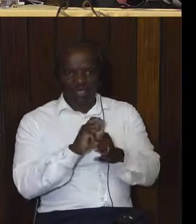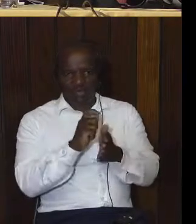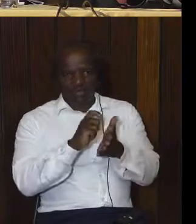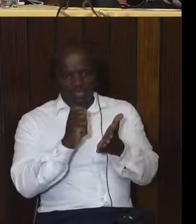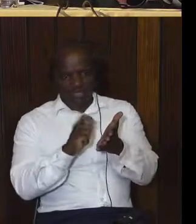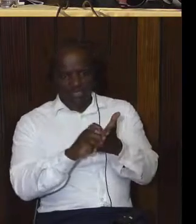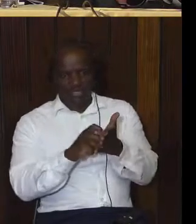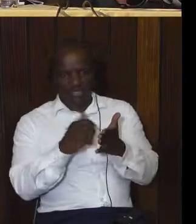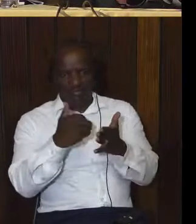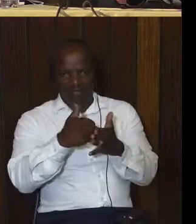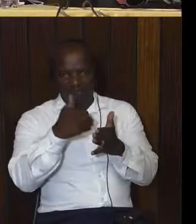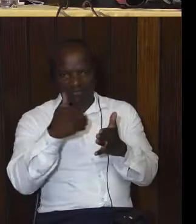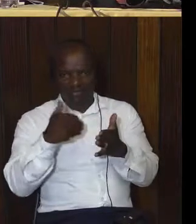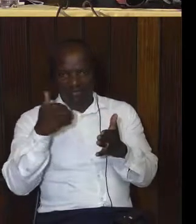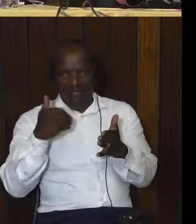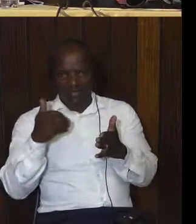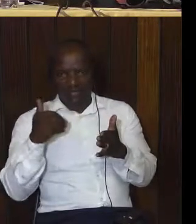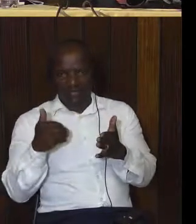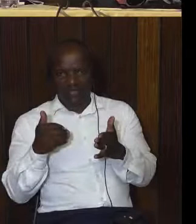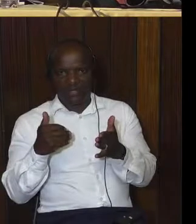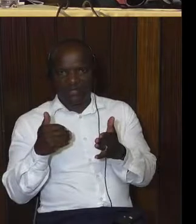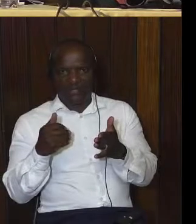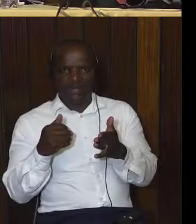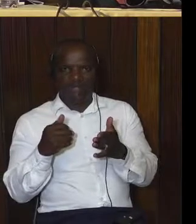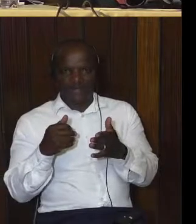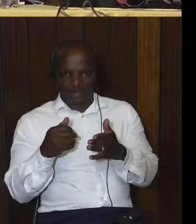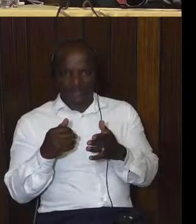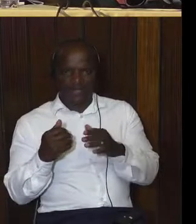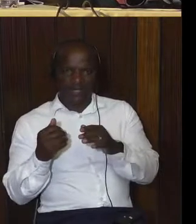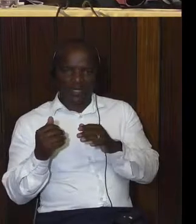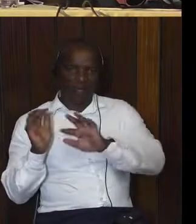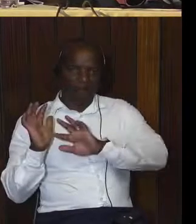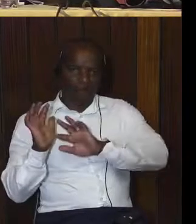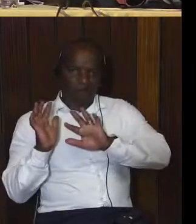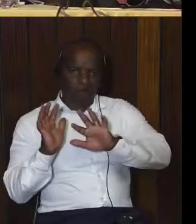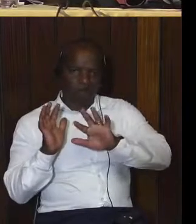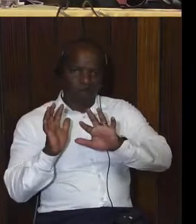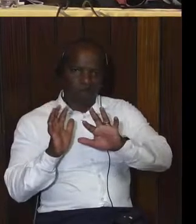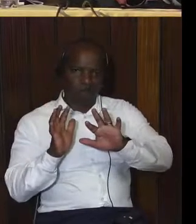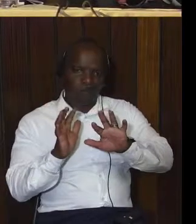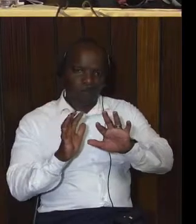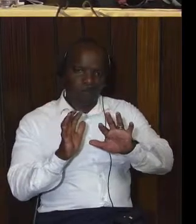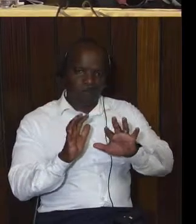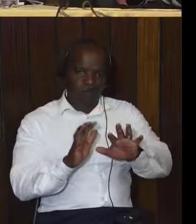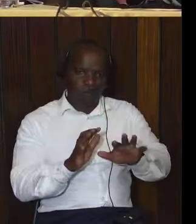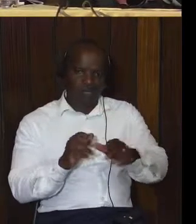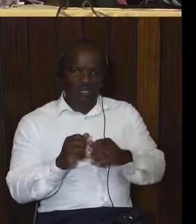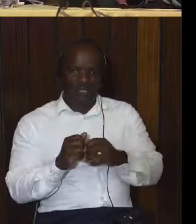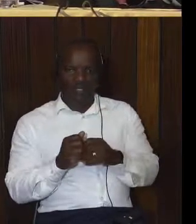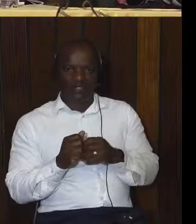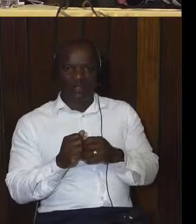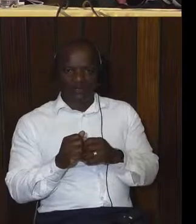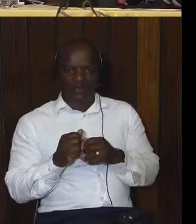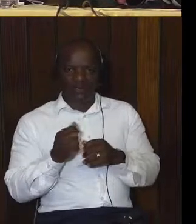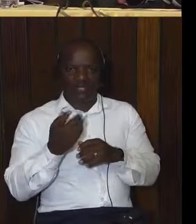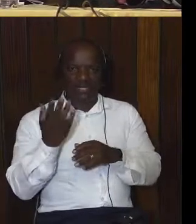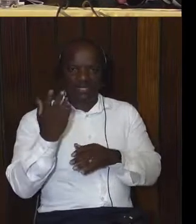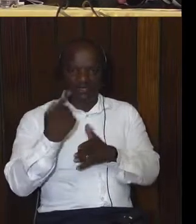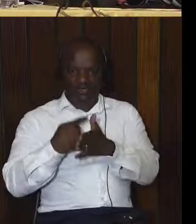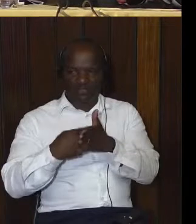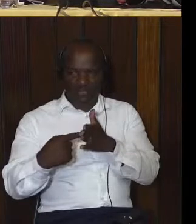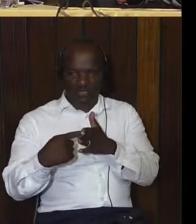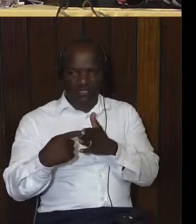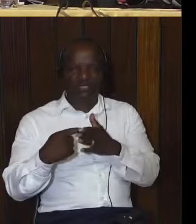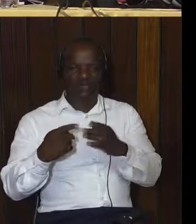advance, but they came in their numbers, and we saw, following on from that last week, a very